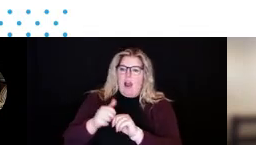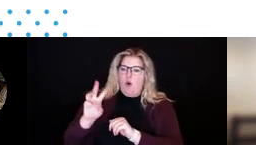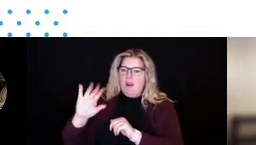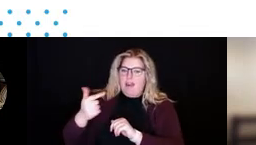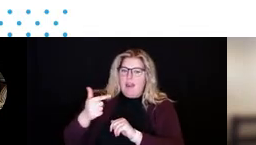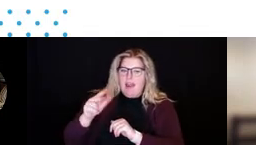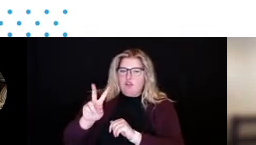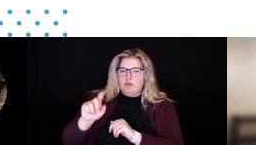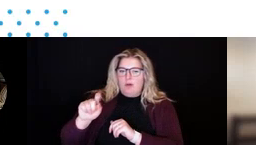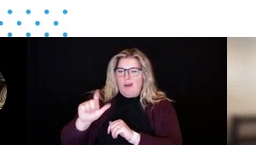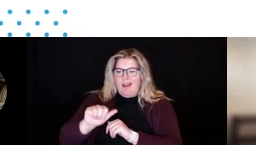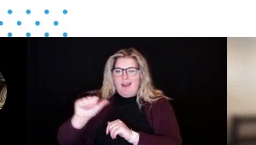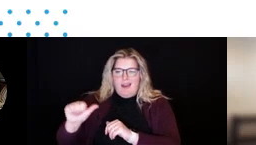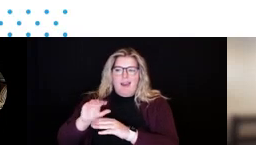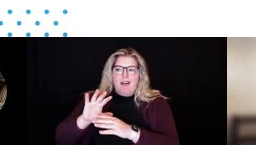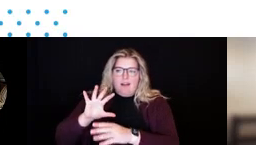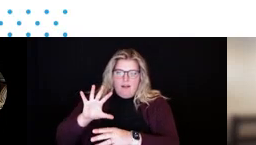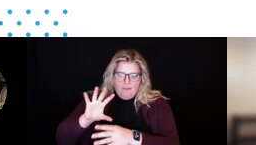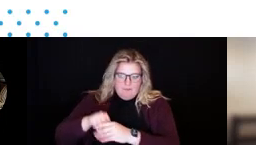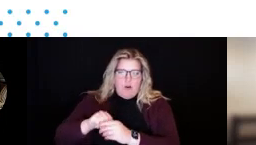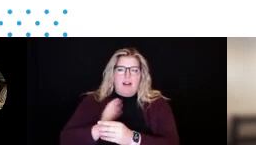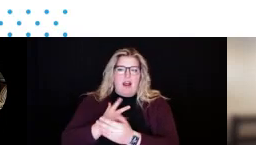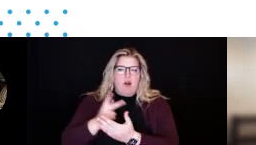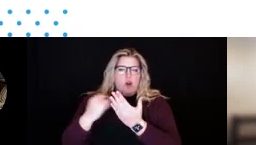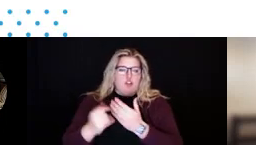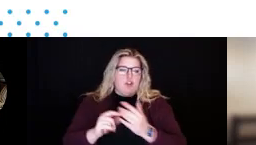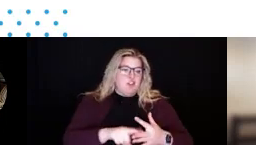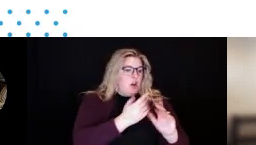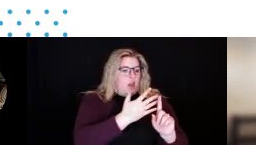process from start to finish.